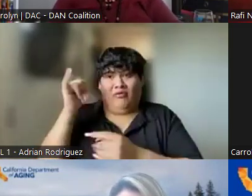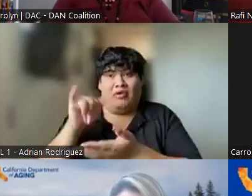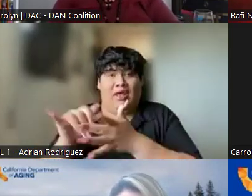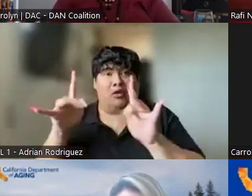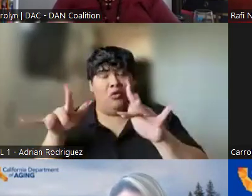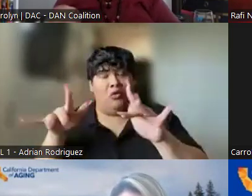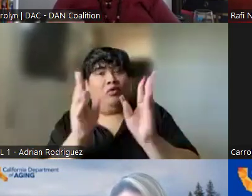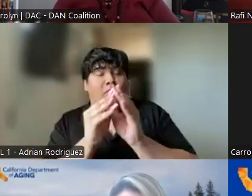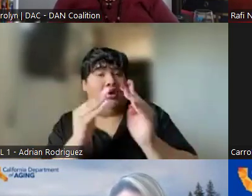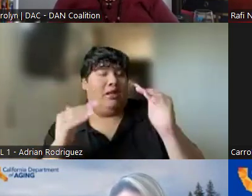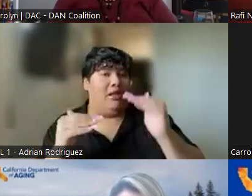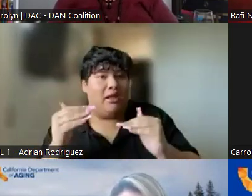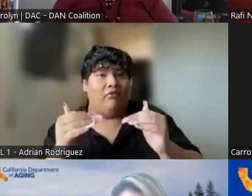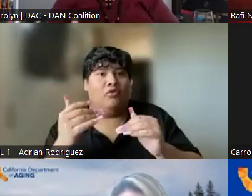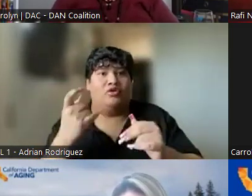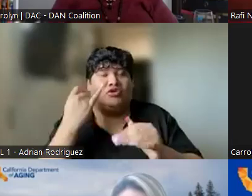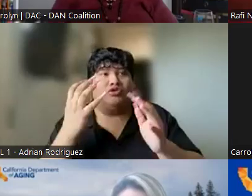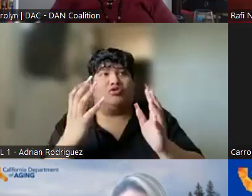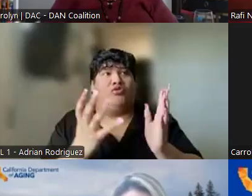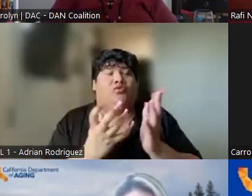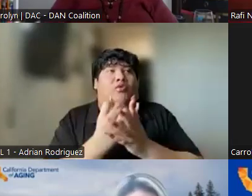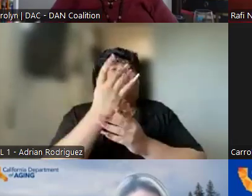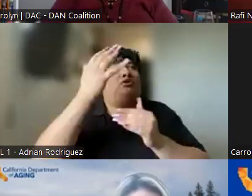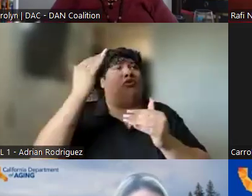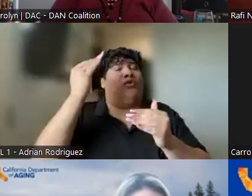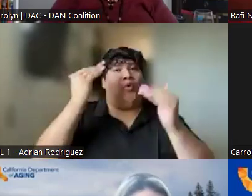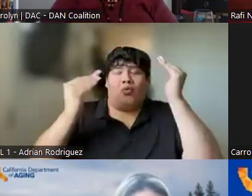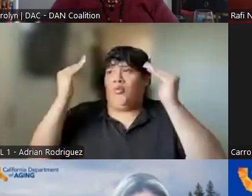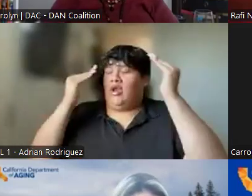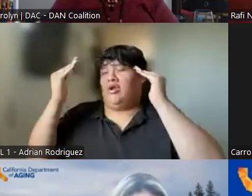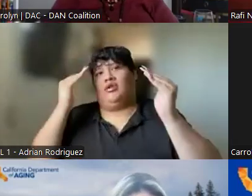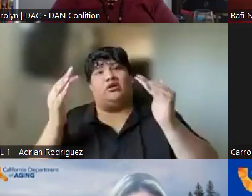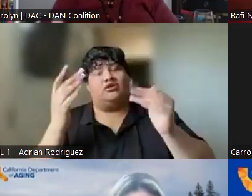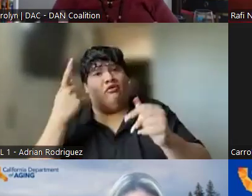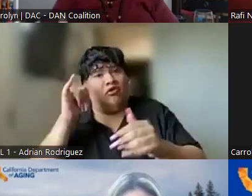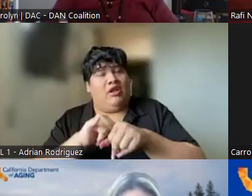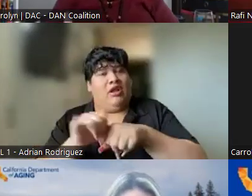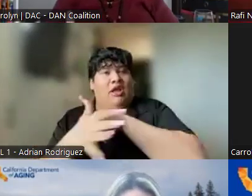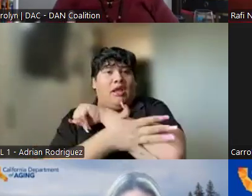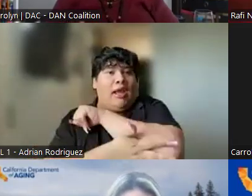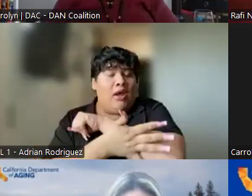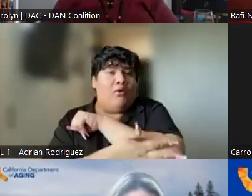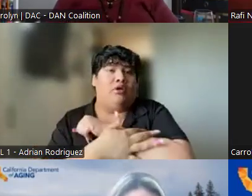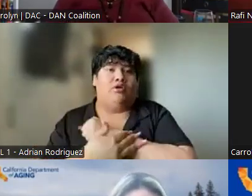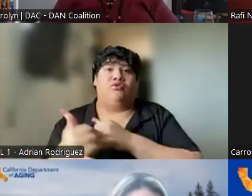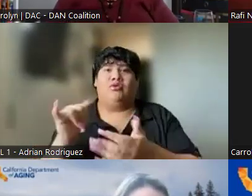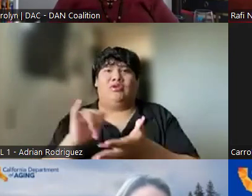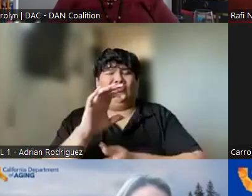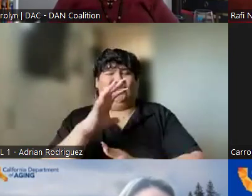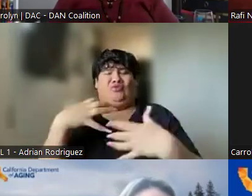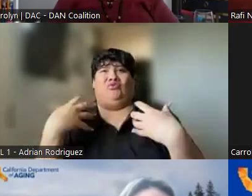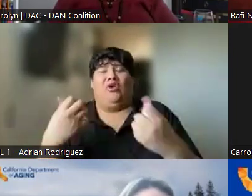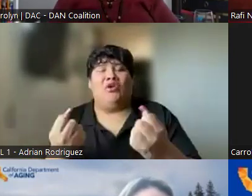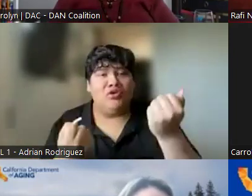meeting level, raising the awareness, it started with raising awareness with that county. And that is strongly